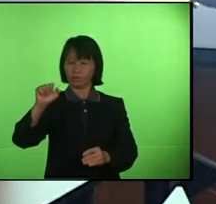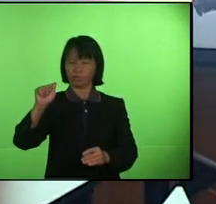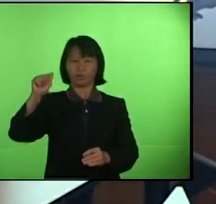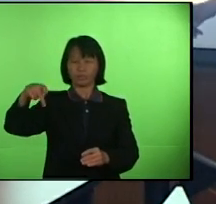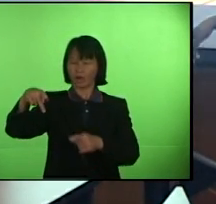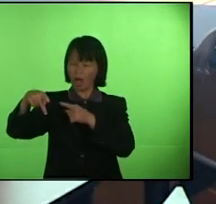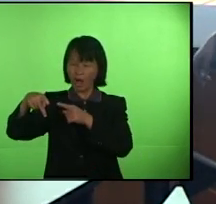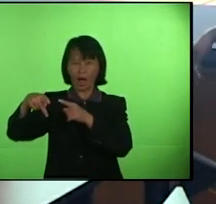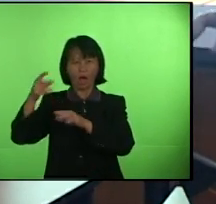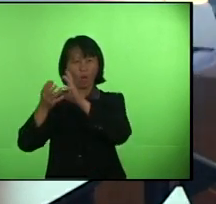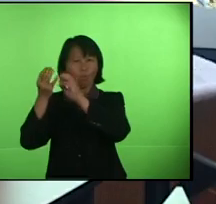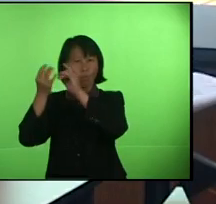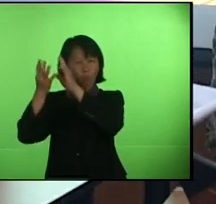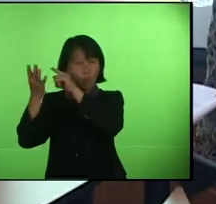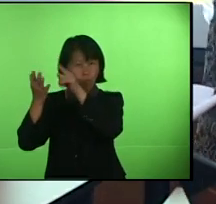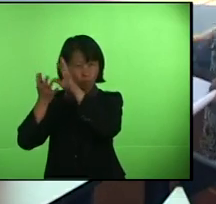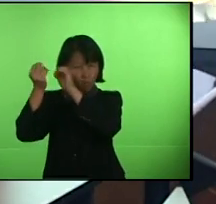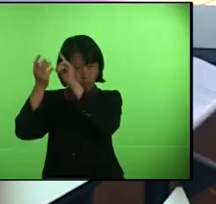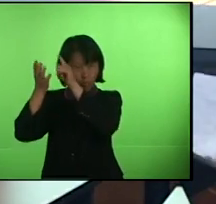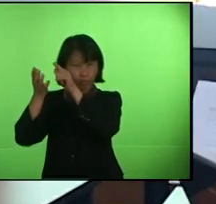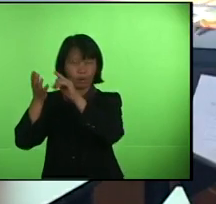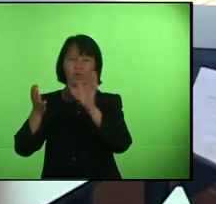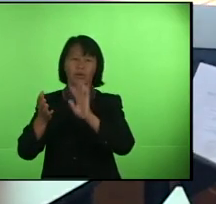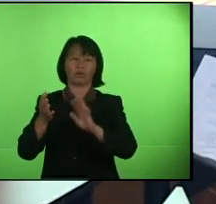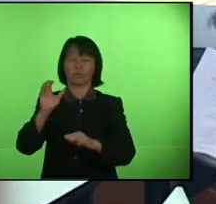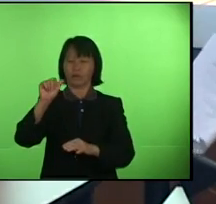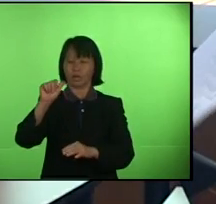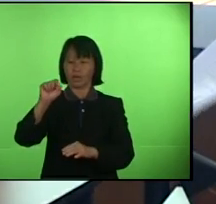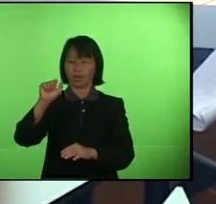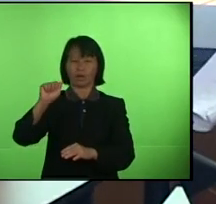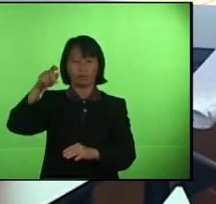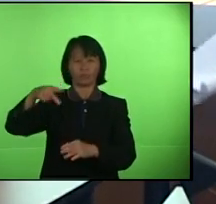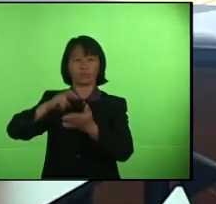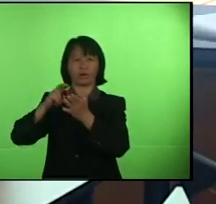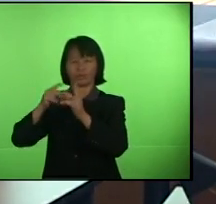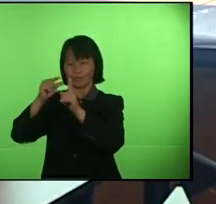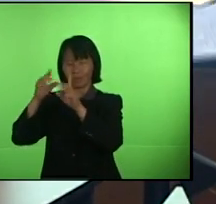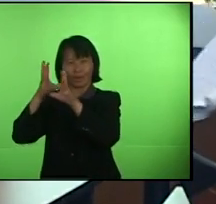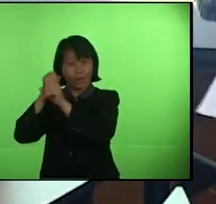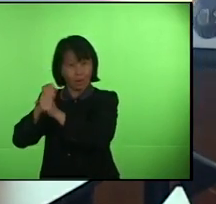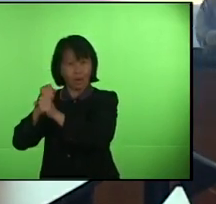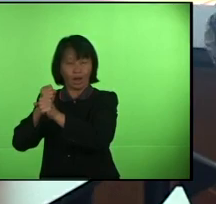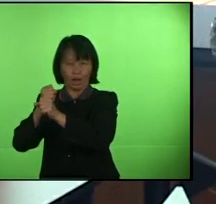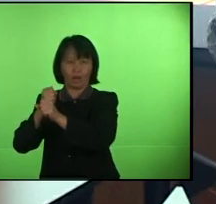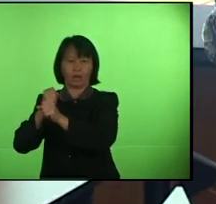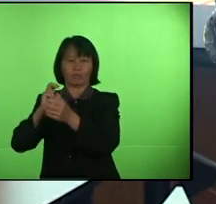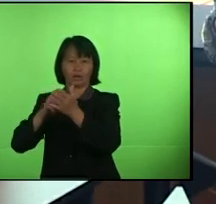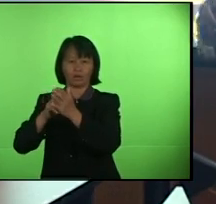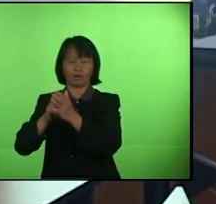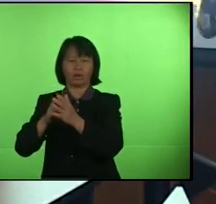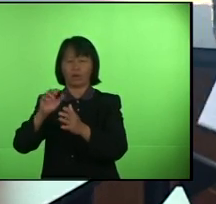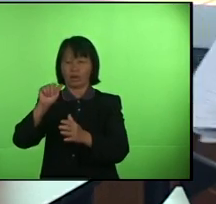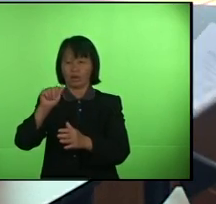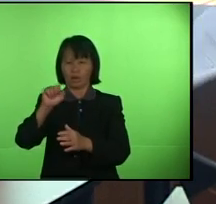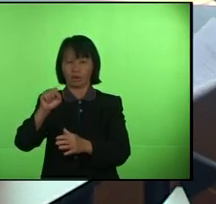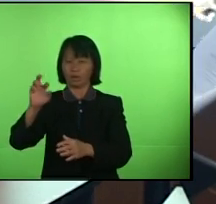called abbreviations. IMHO, in my humble, honest opinion, RTM is not Radio TV Malaysia,